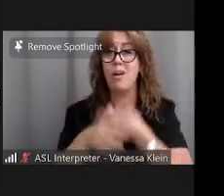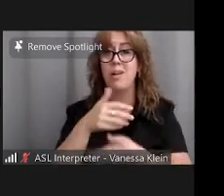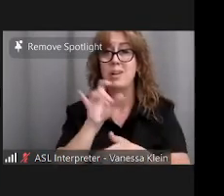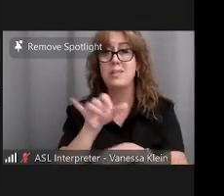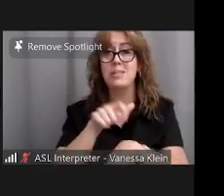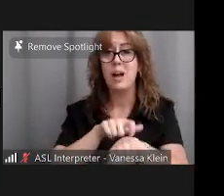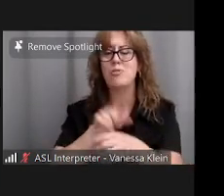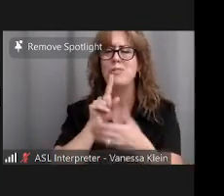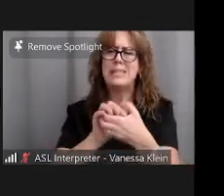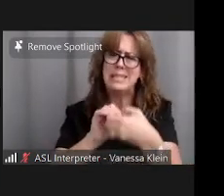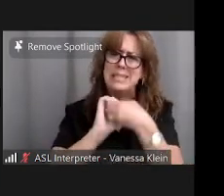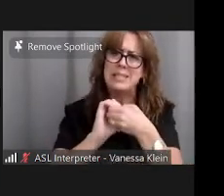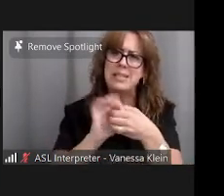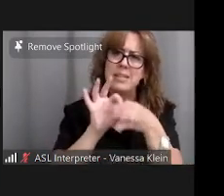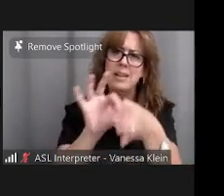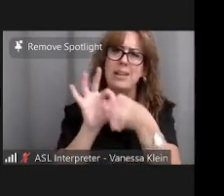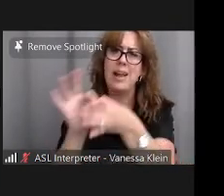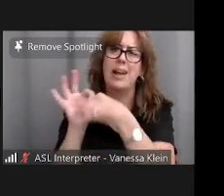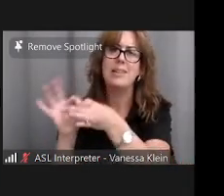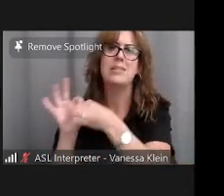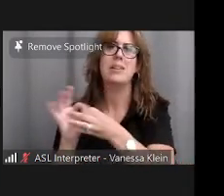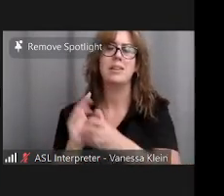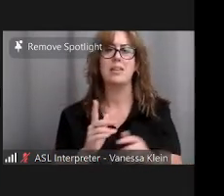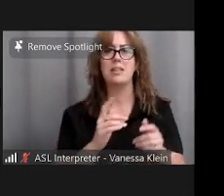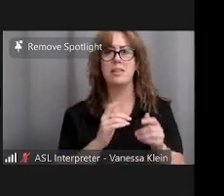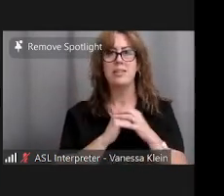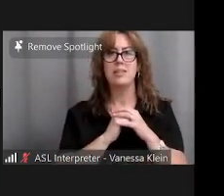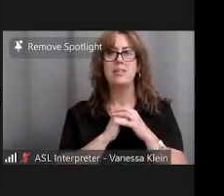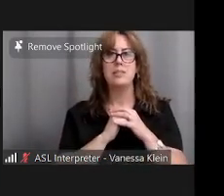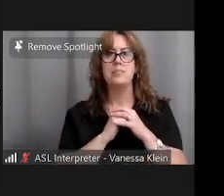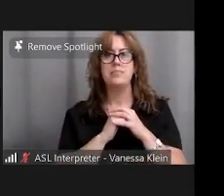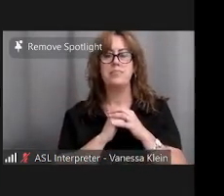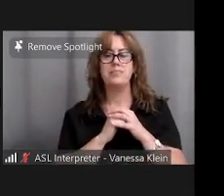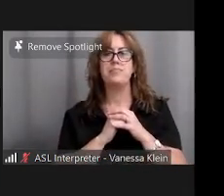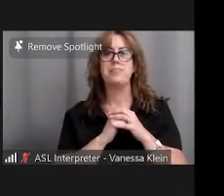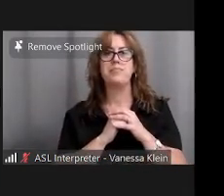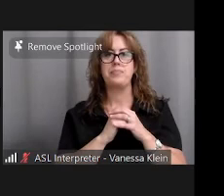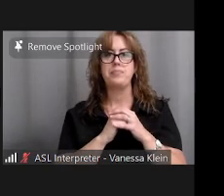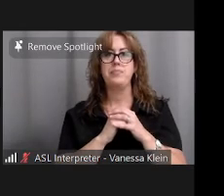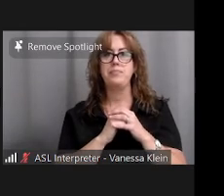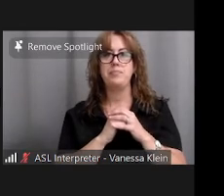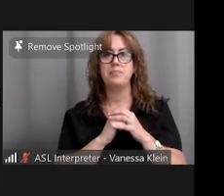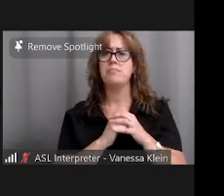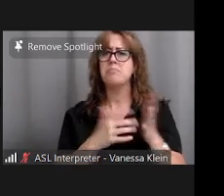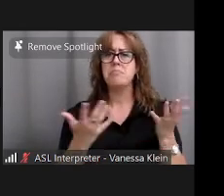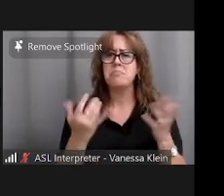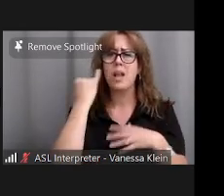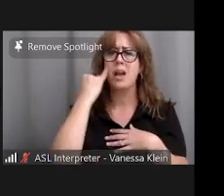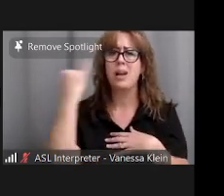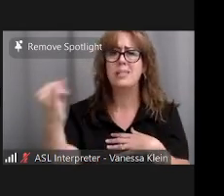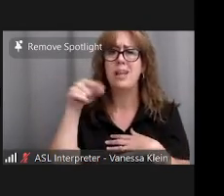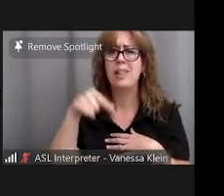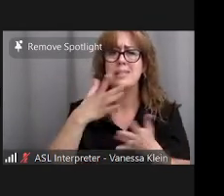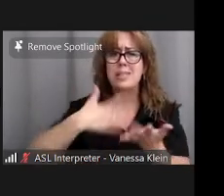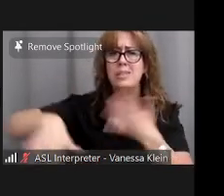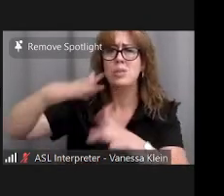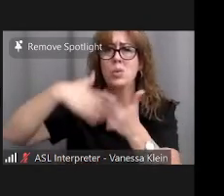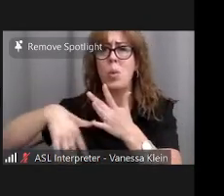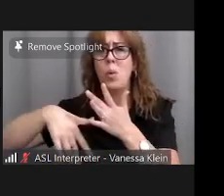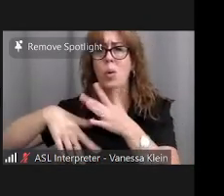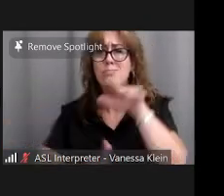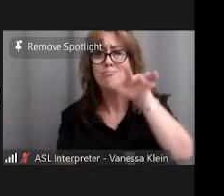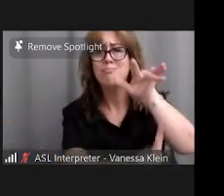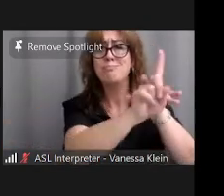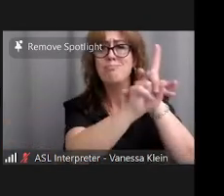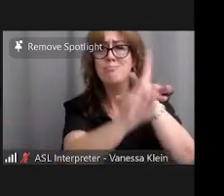connecting breaks down this idea that this is a tour, that you're coming in and out and you don't really get